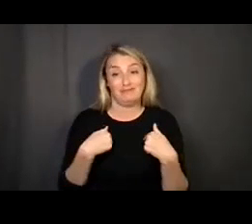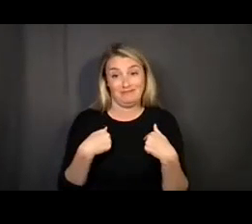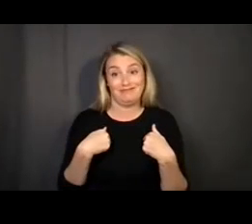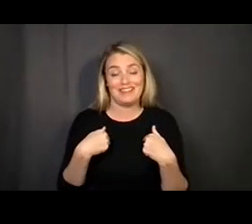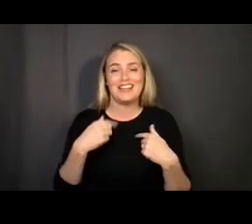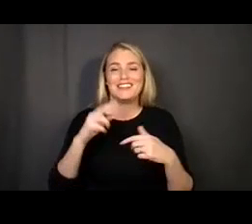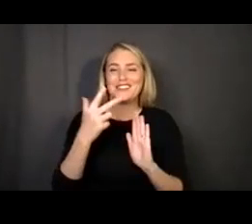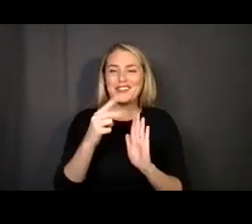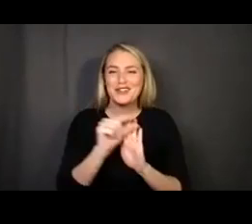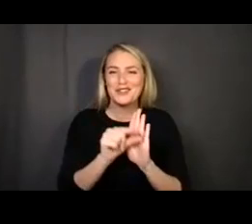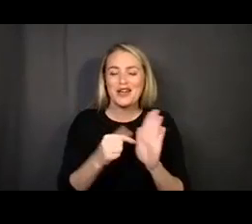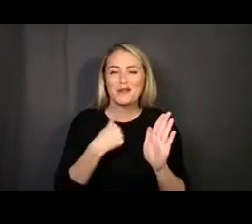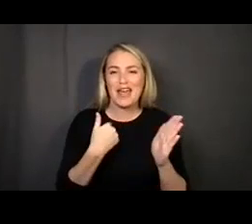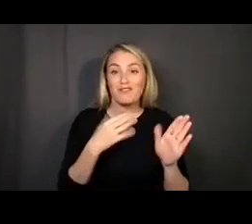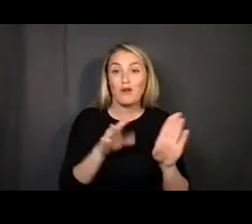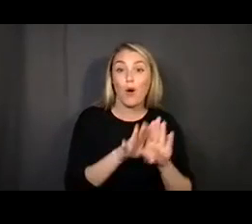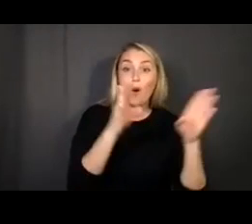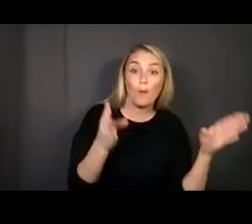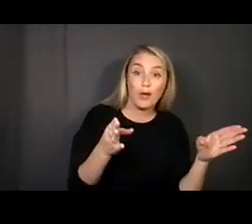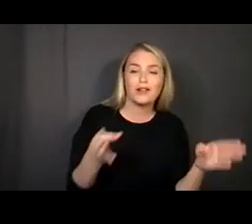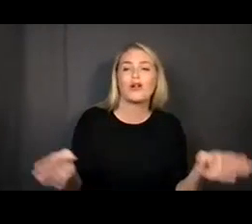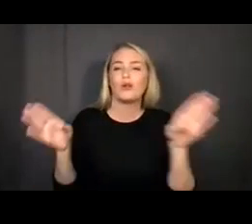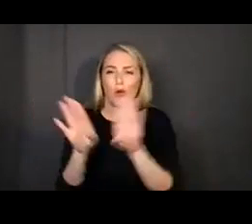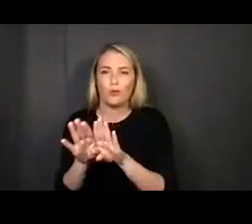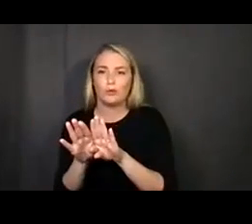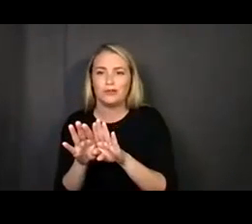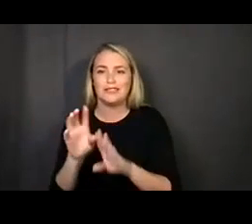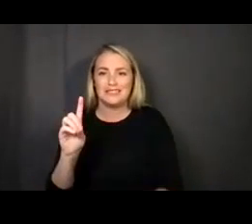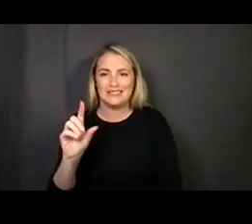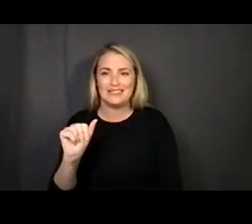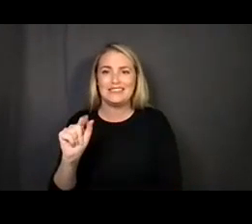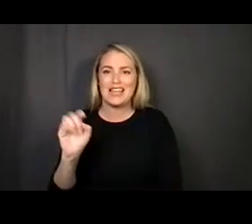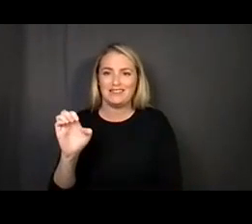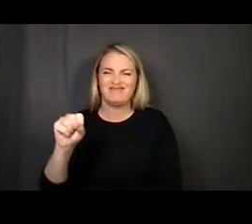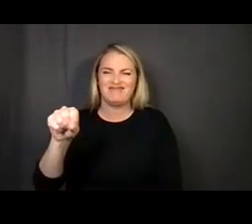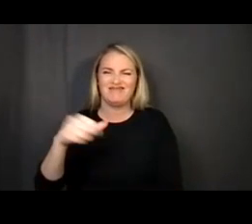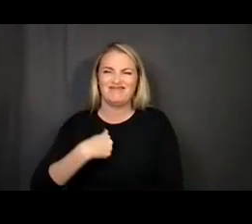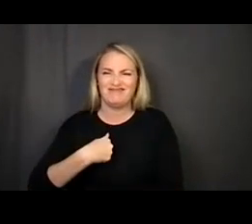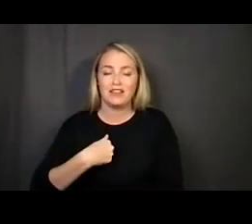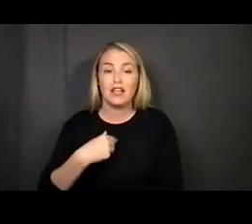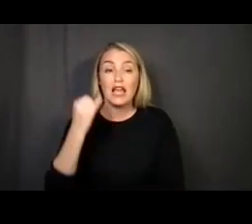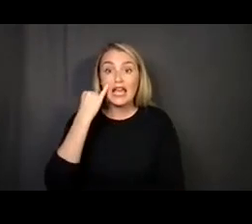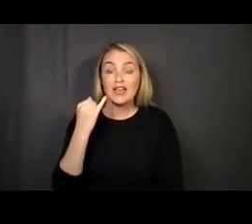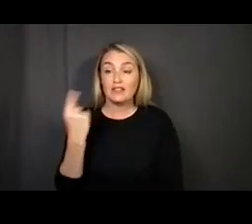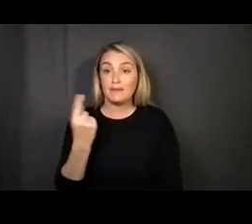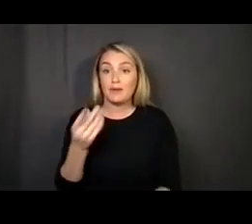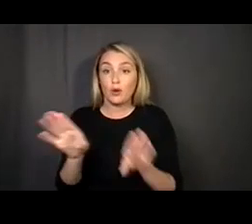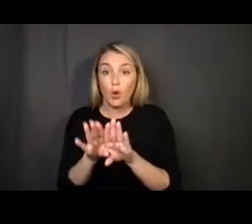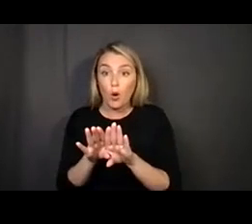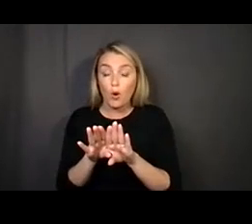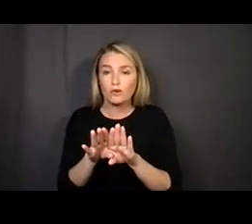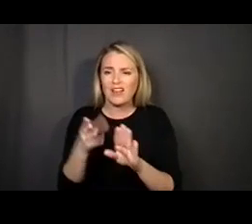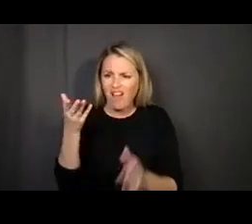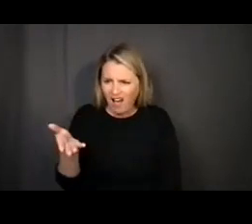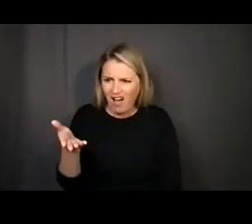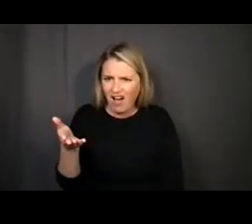set an open date and a close date. If there's ever a close date and you're trying to get back to an assignment and you're like, it was there,